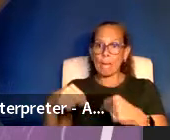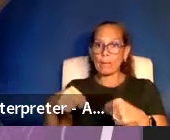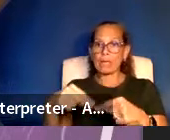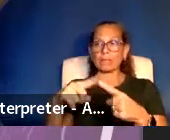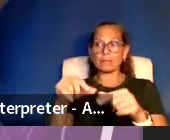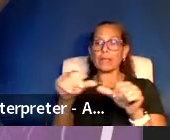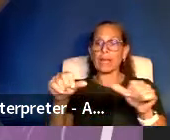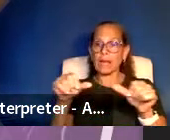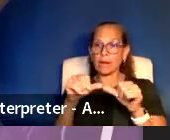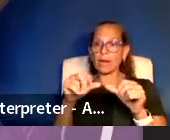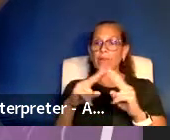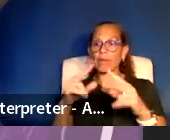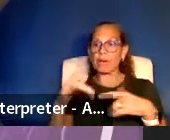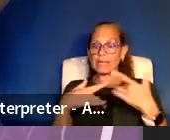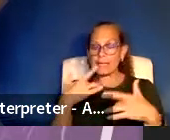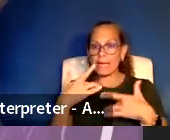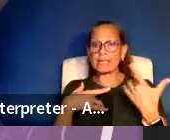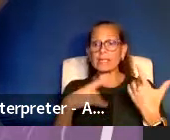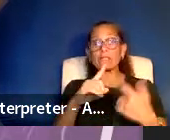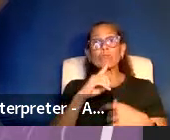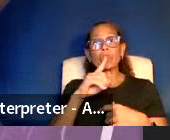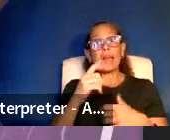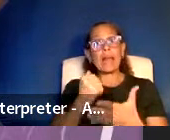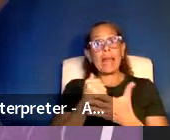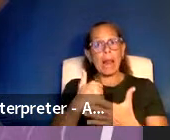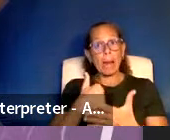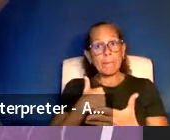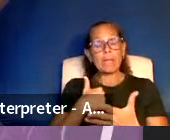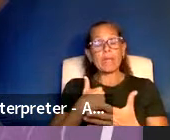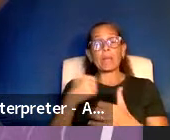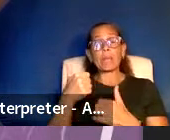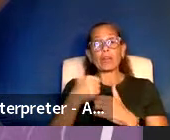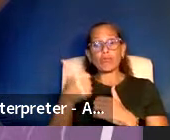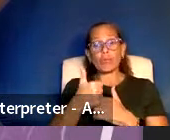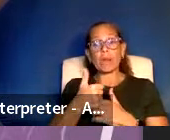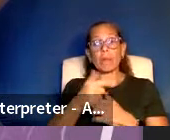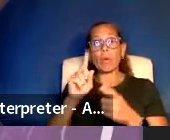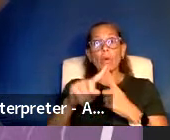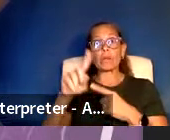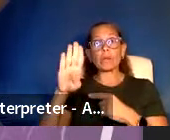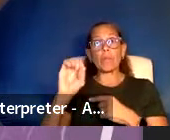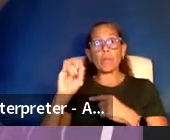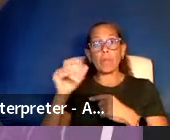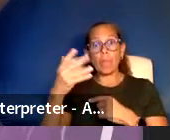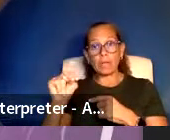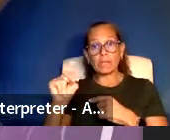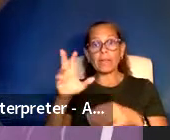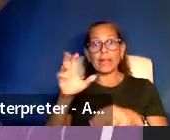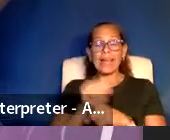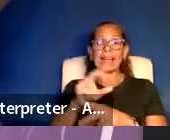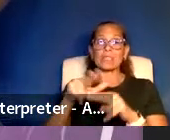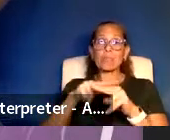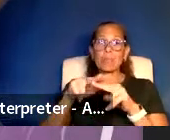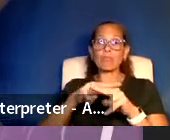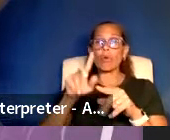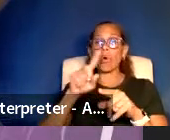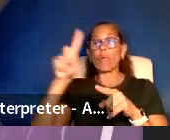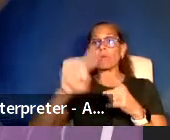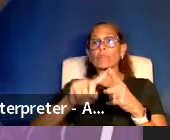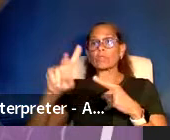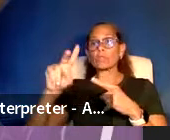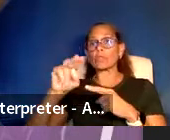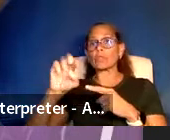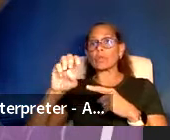area. This is definitely would help me on my trip upcoming to Boston, be able to catch a Metro North train over to New Haven,